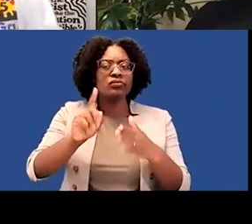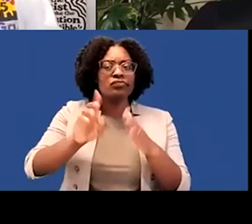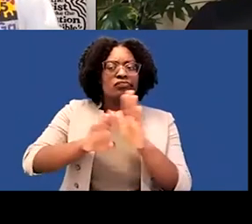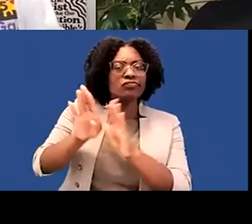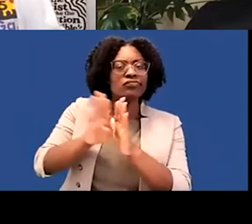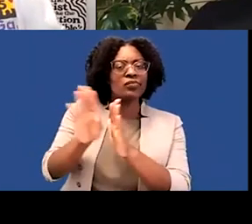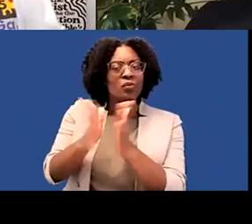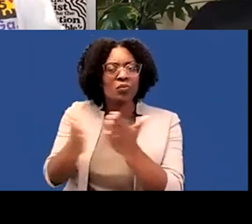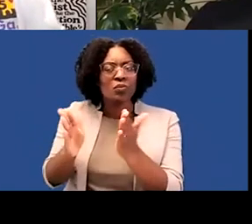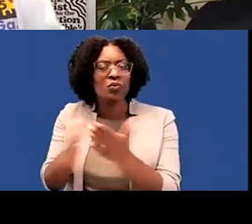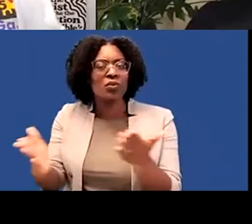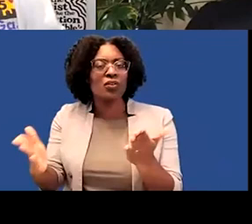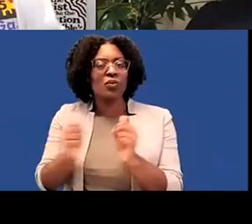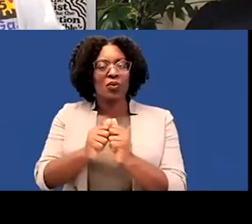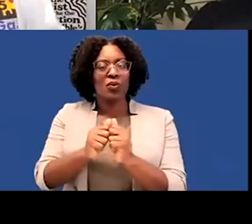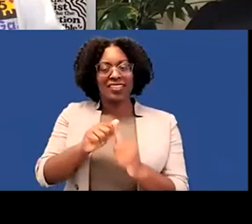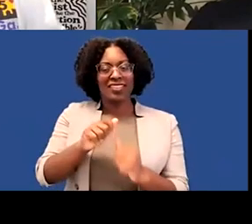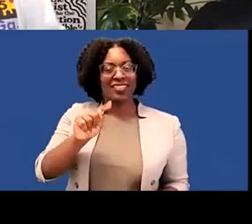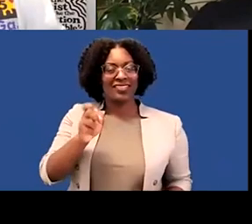glossy pages?